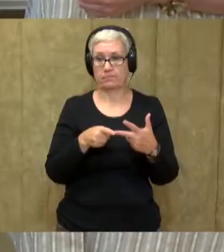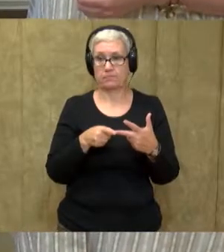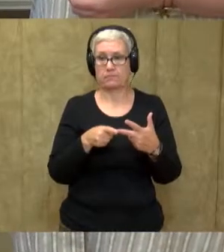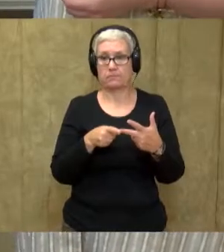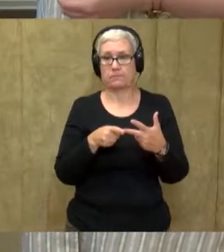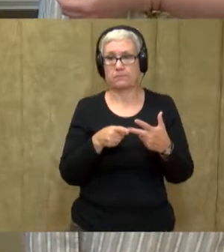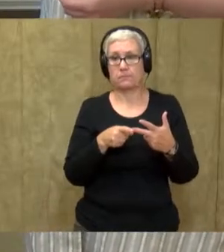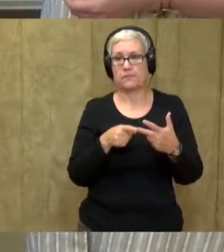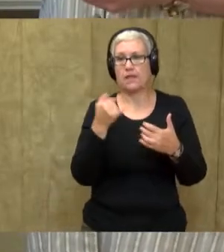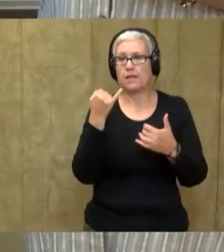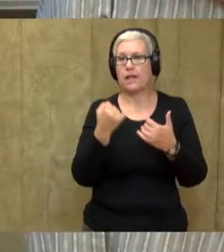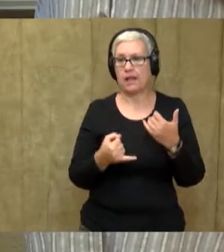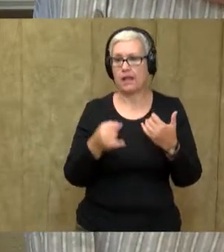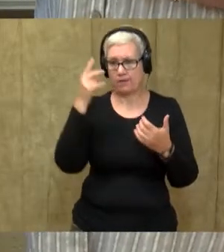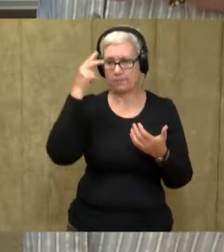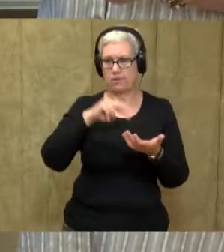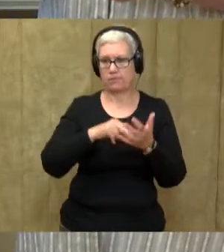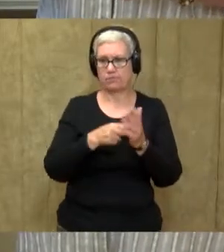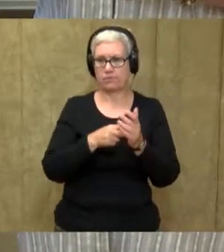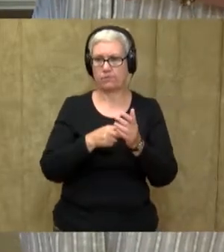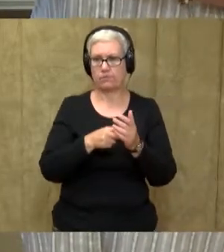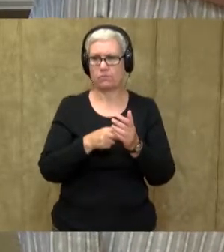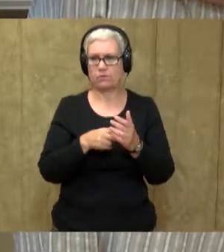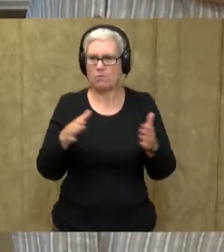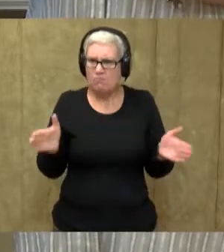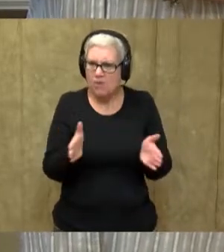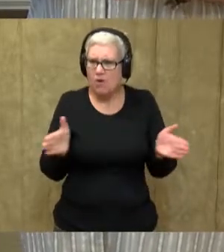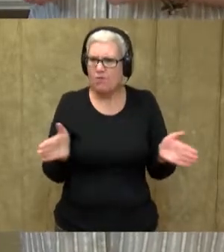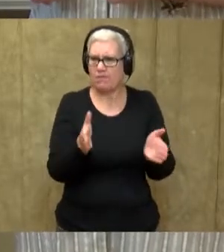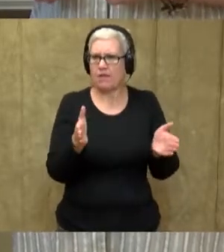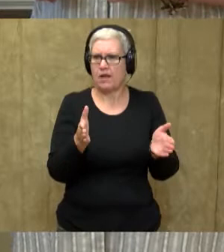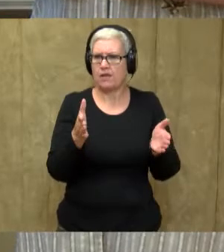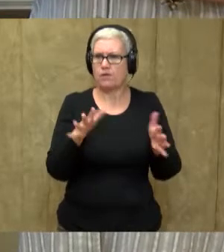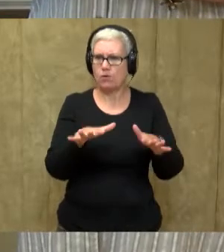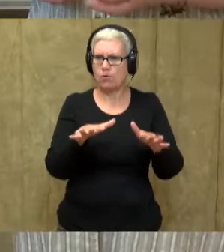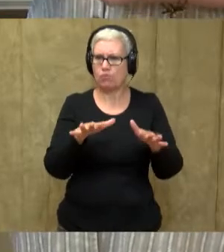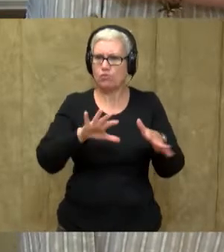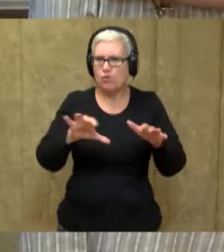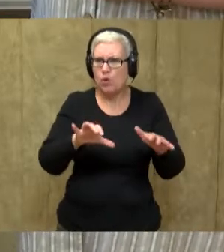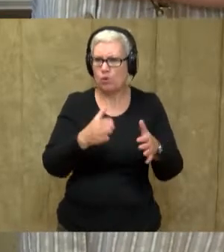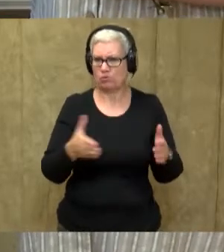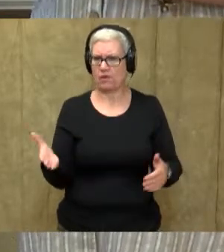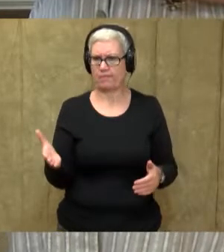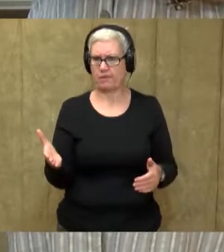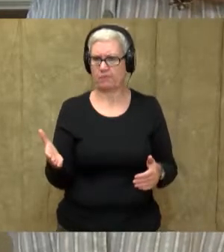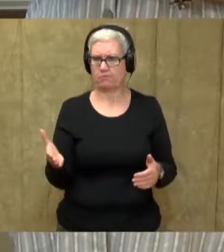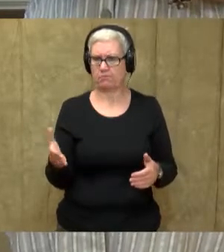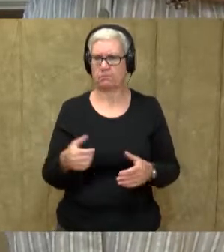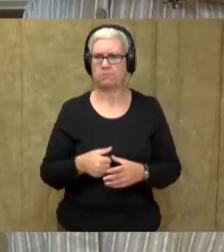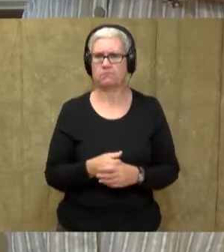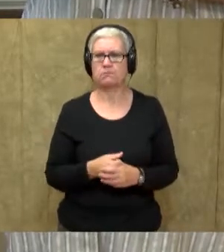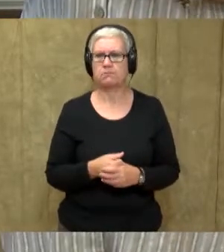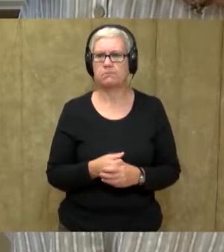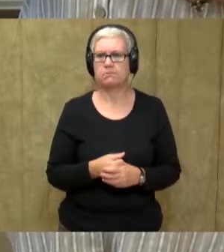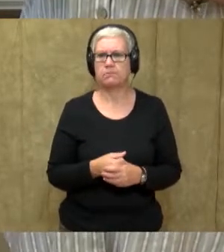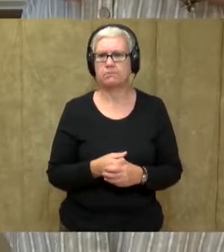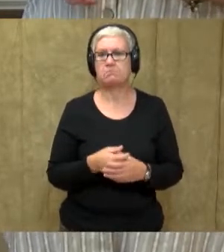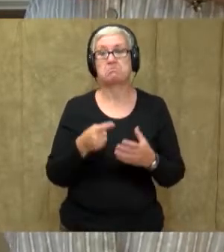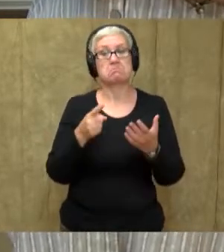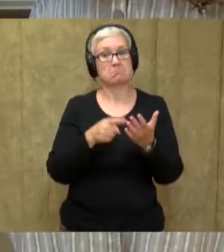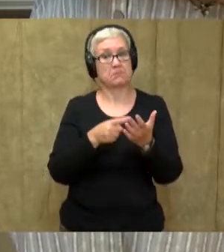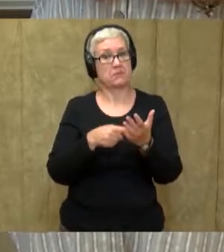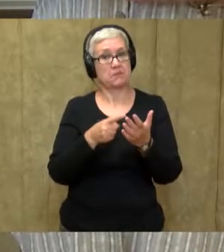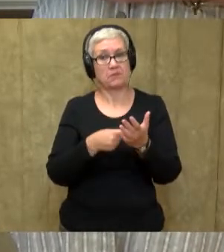purpose of argument is to motivate the reader to take action based on what is written. Sometimes